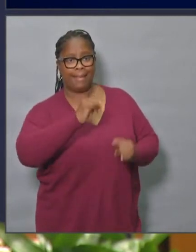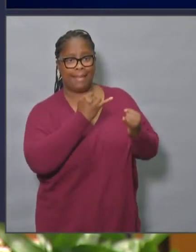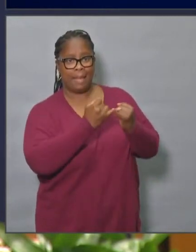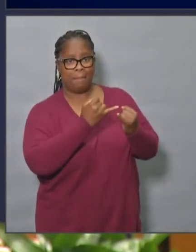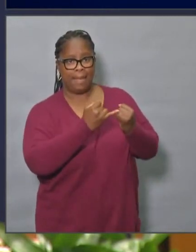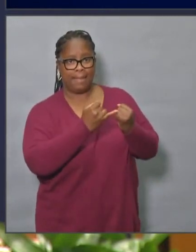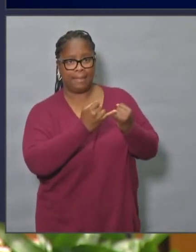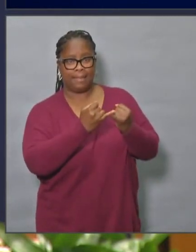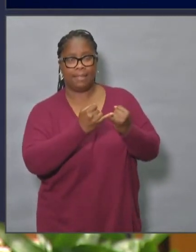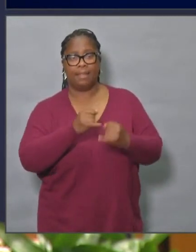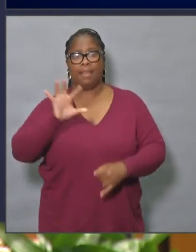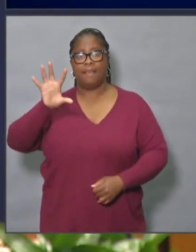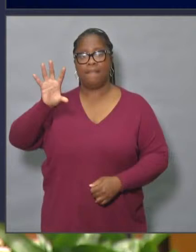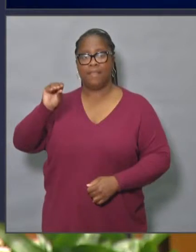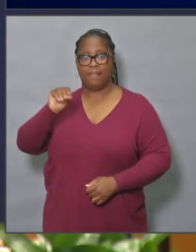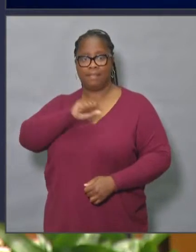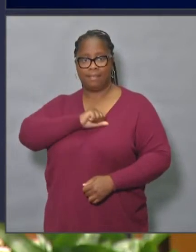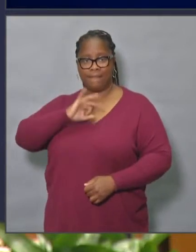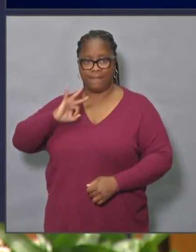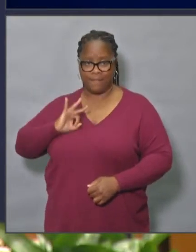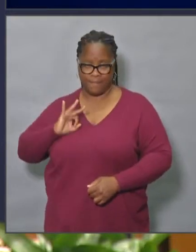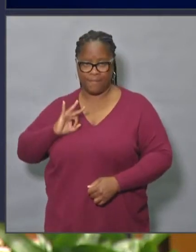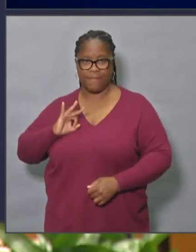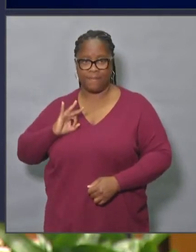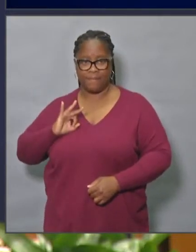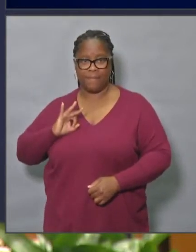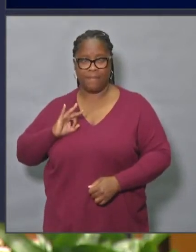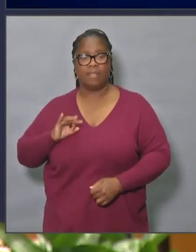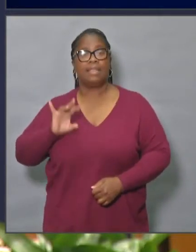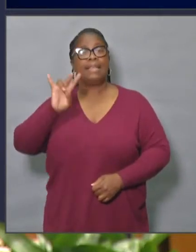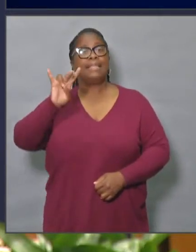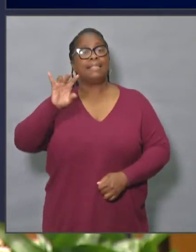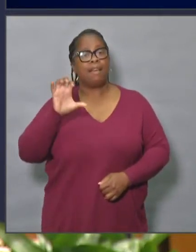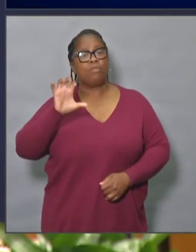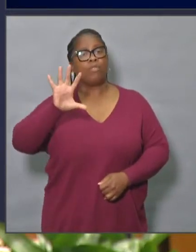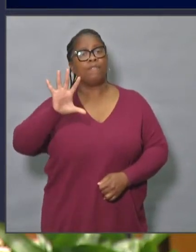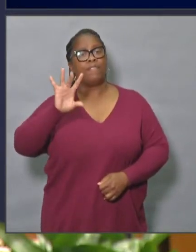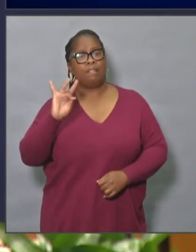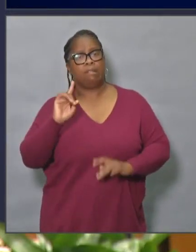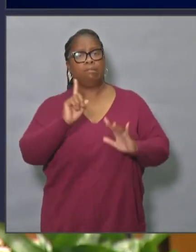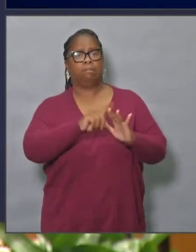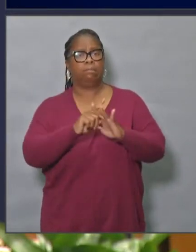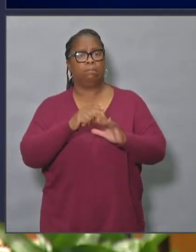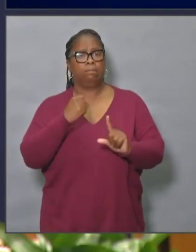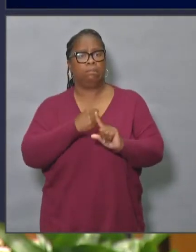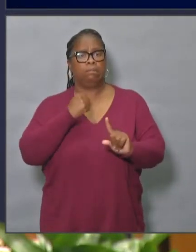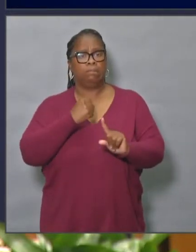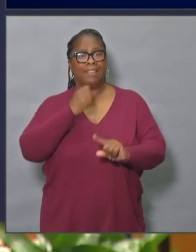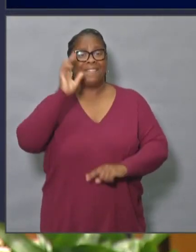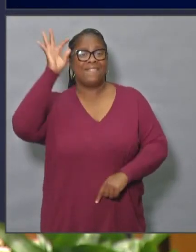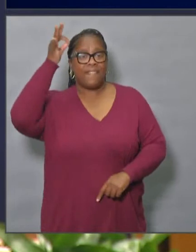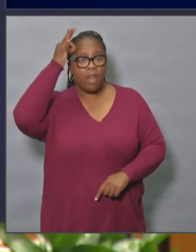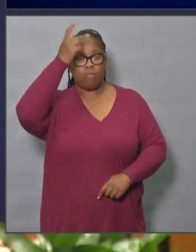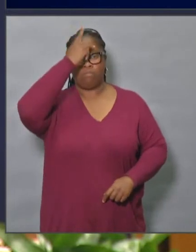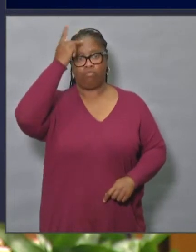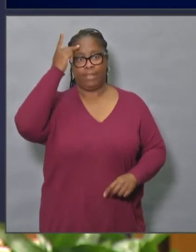incarcerated, and 50 among staff. And there's 759 cases in the federal prison